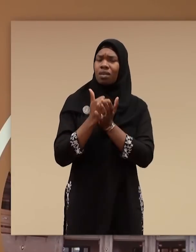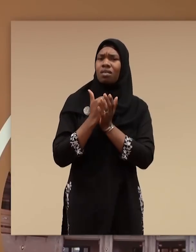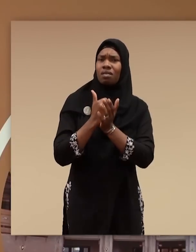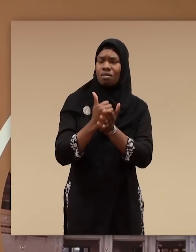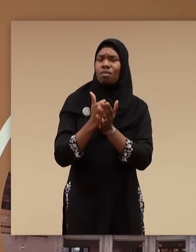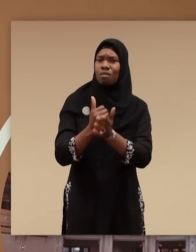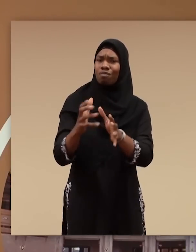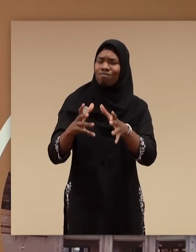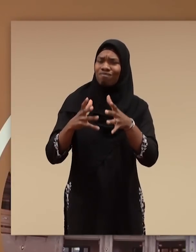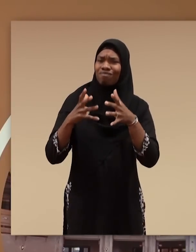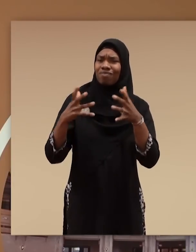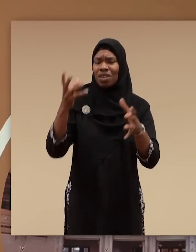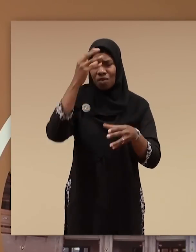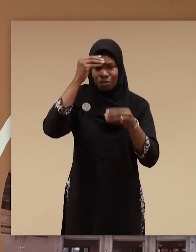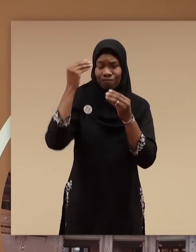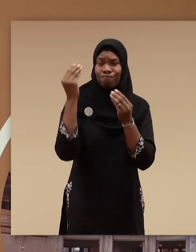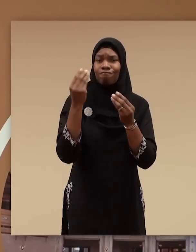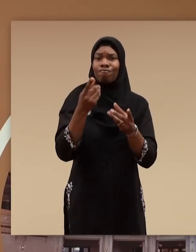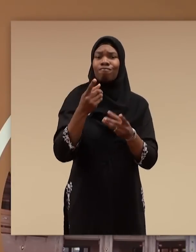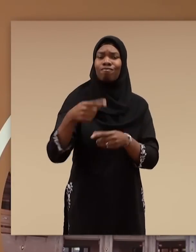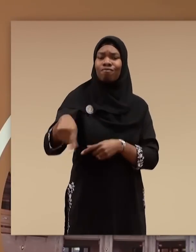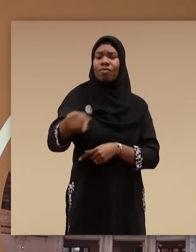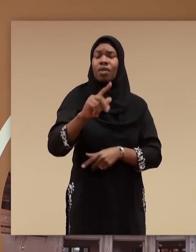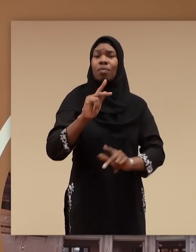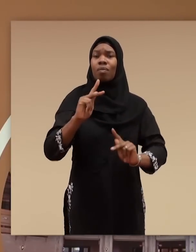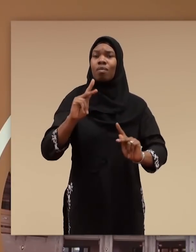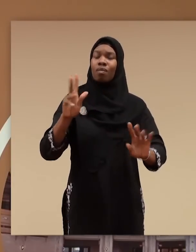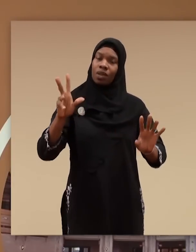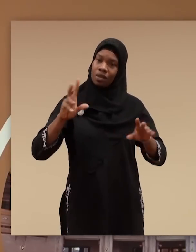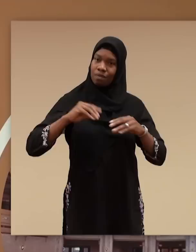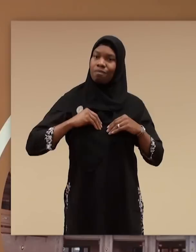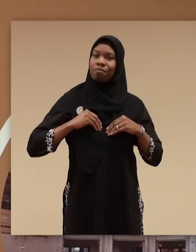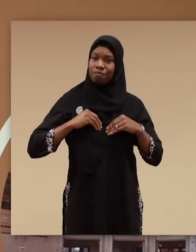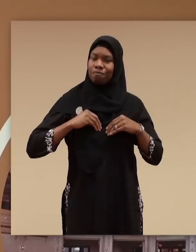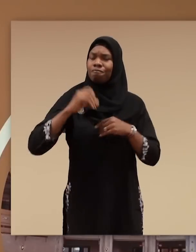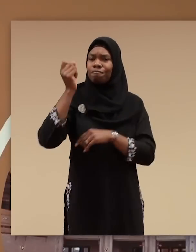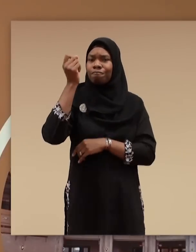The Prophet Muhammad sallallahu alaihi wasallam advised us,